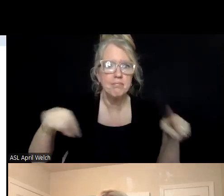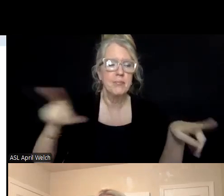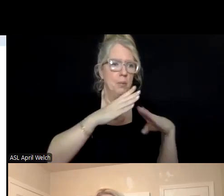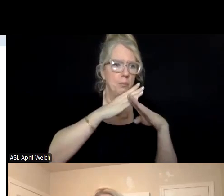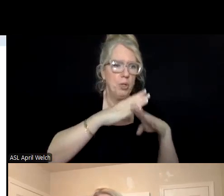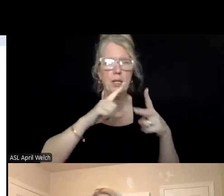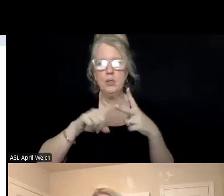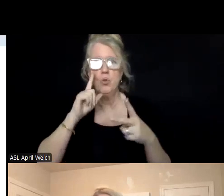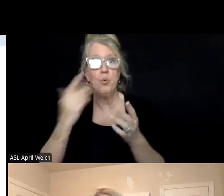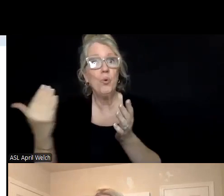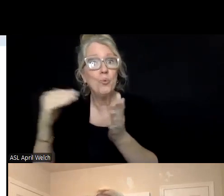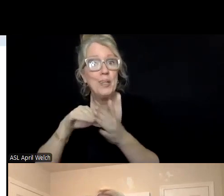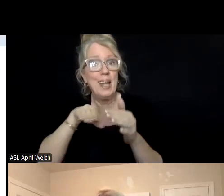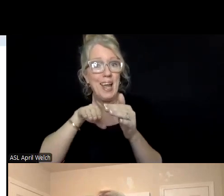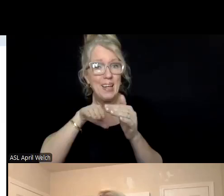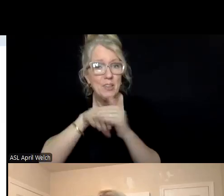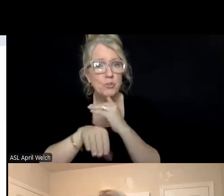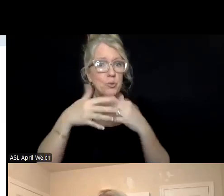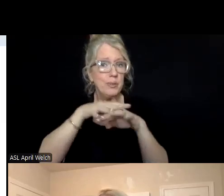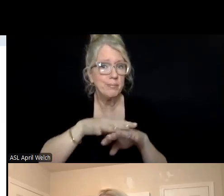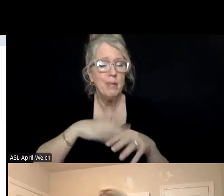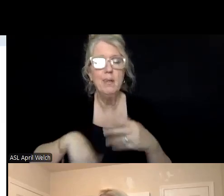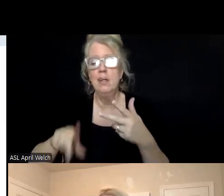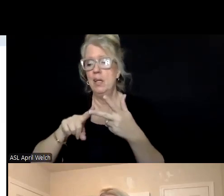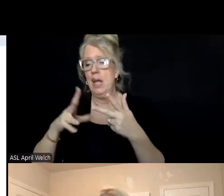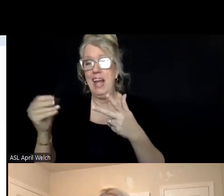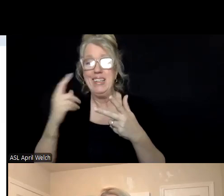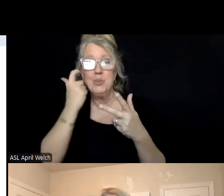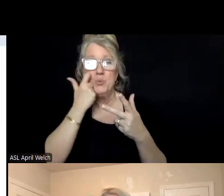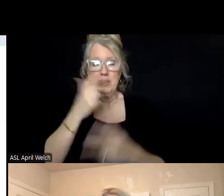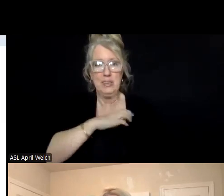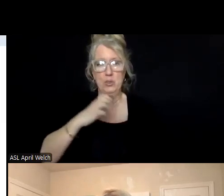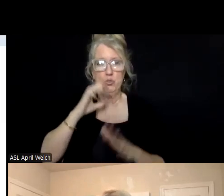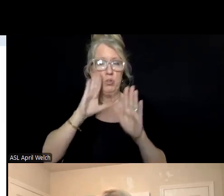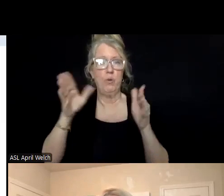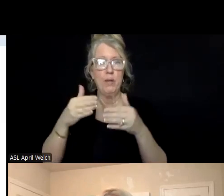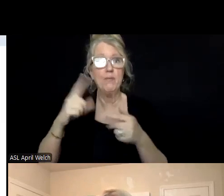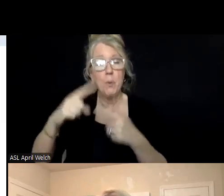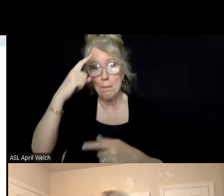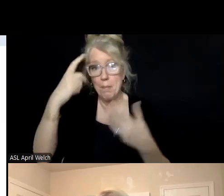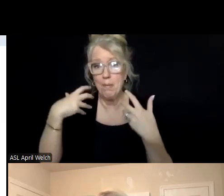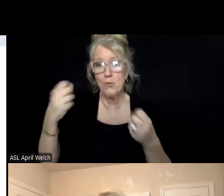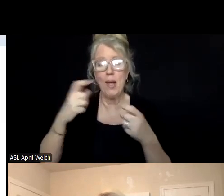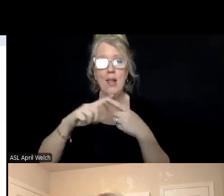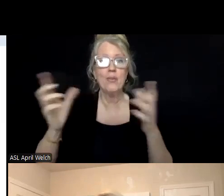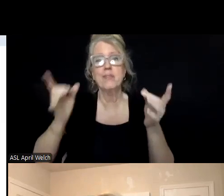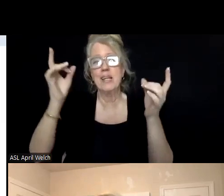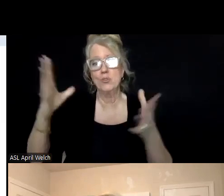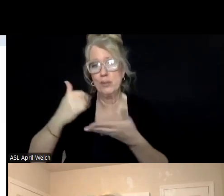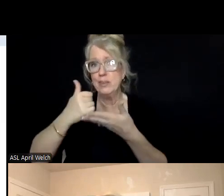through reentry, and recently with a congressional focus on mental health and crisis